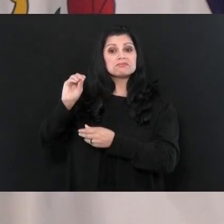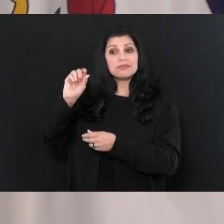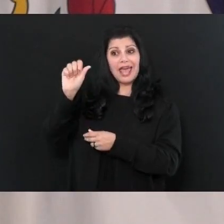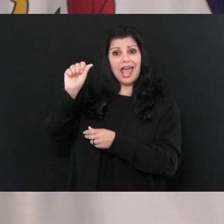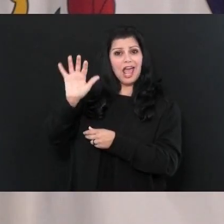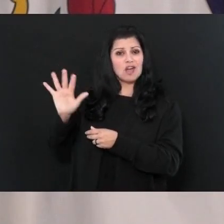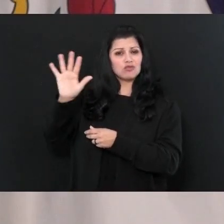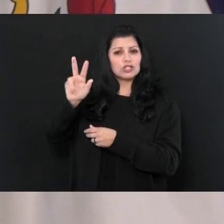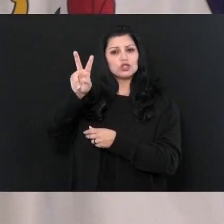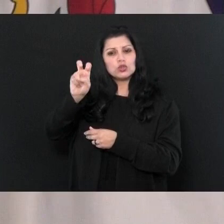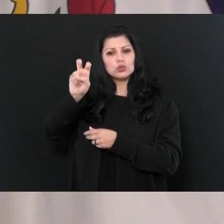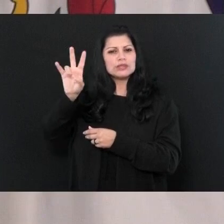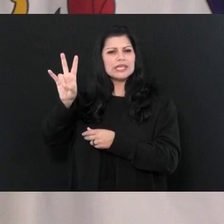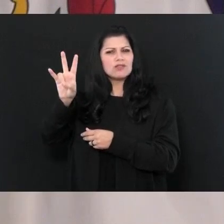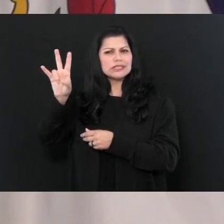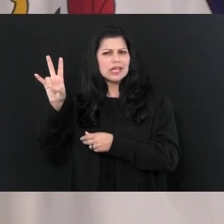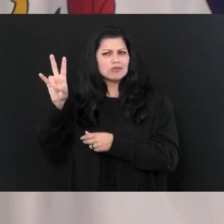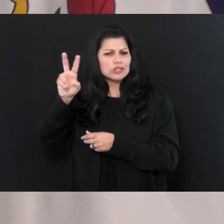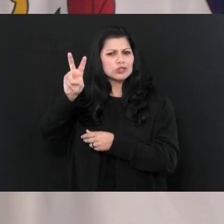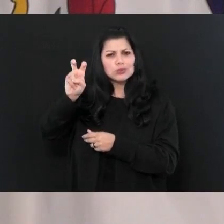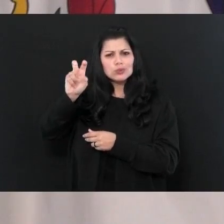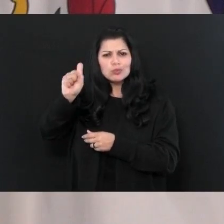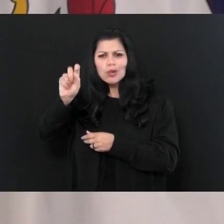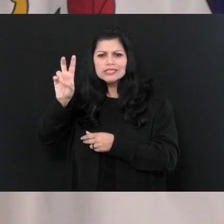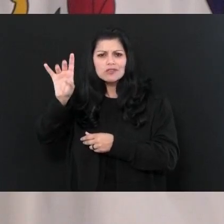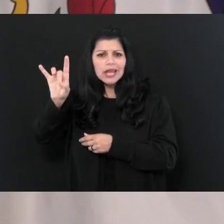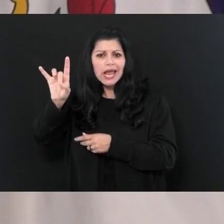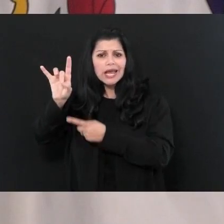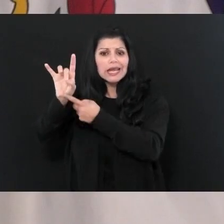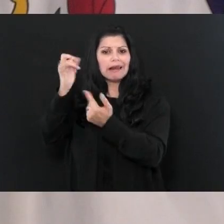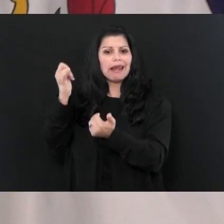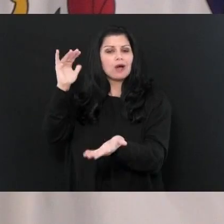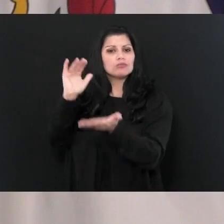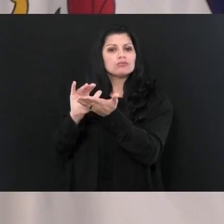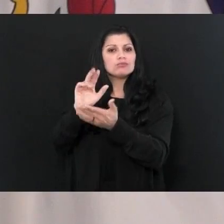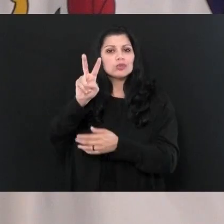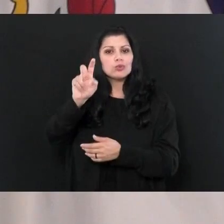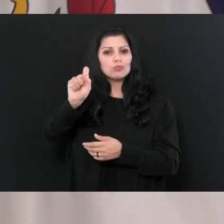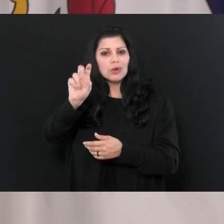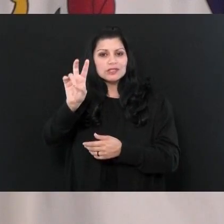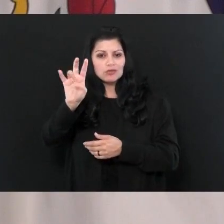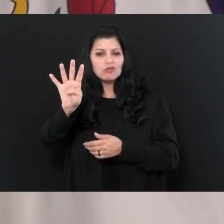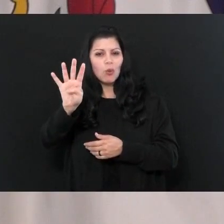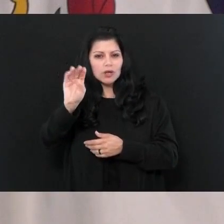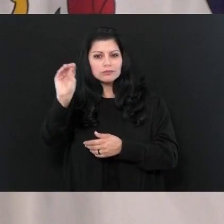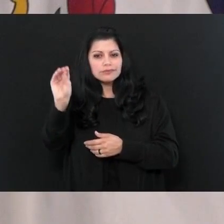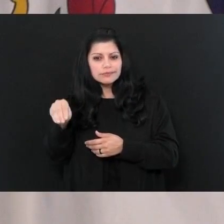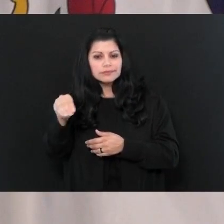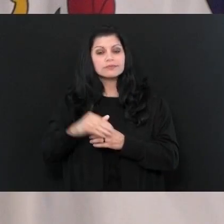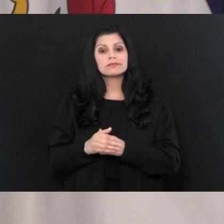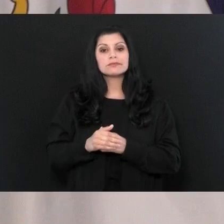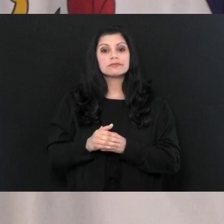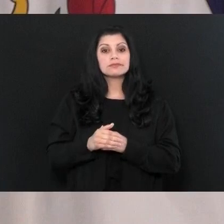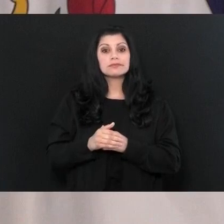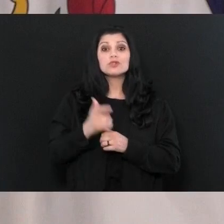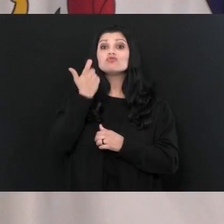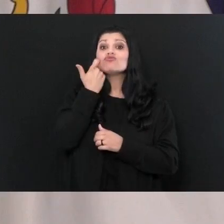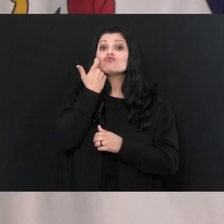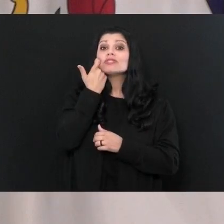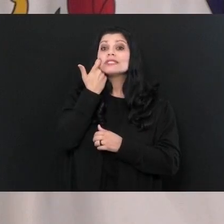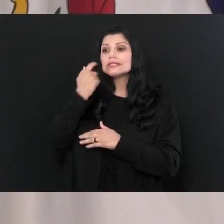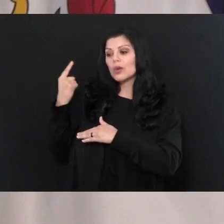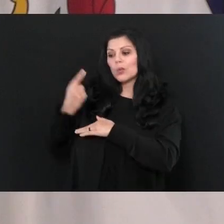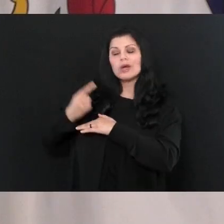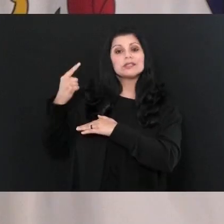2.77 or 2.78, I think 2.77, down to 2.74. In the last 24 hours, we only